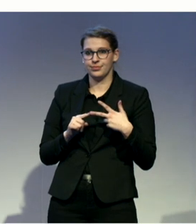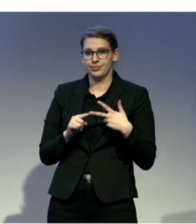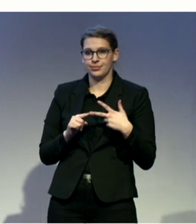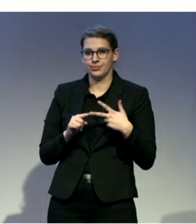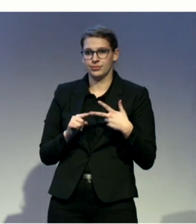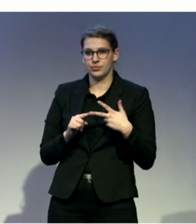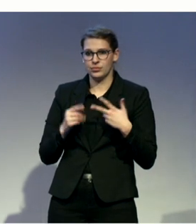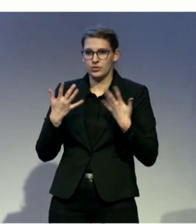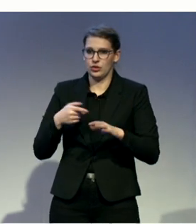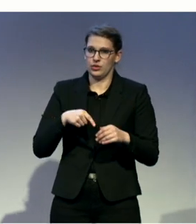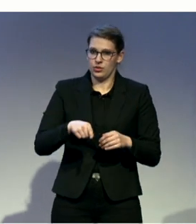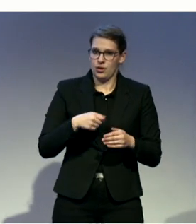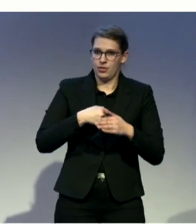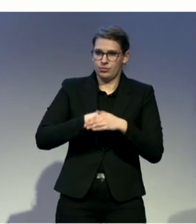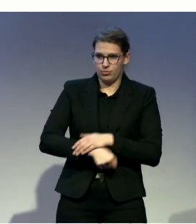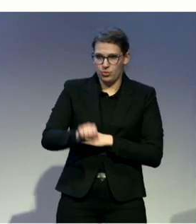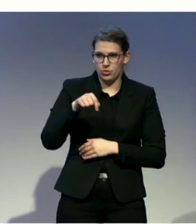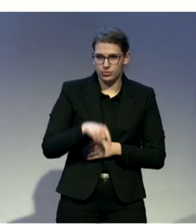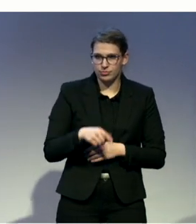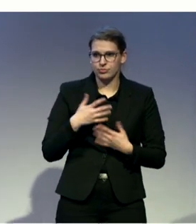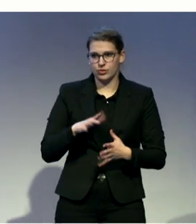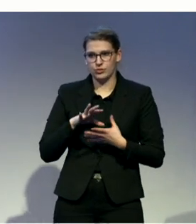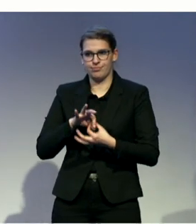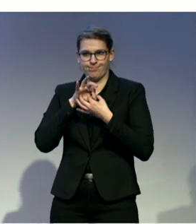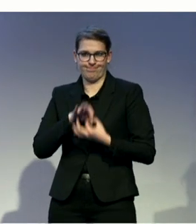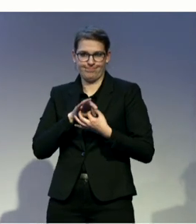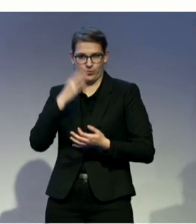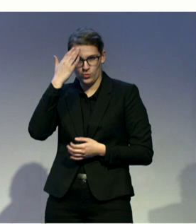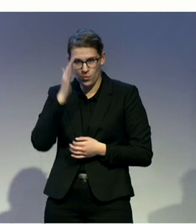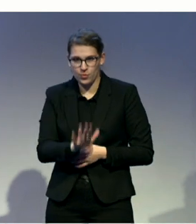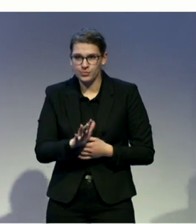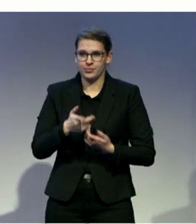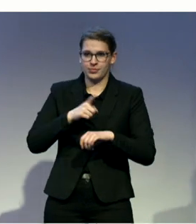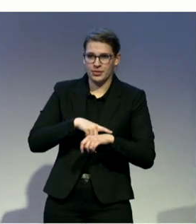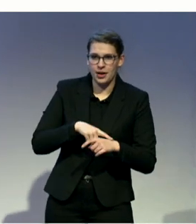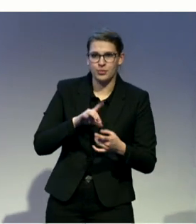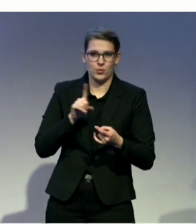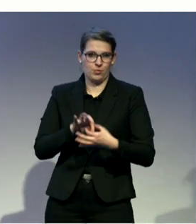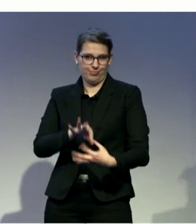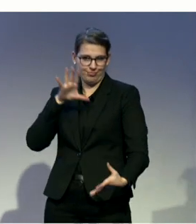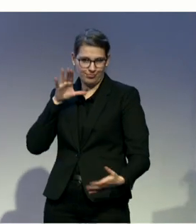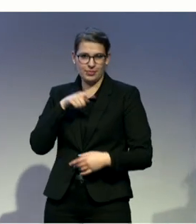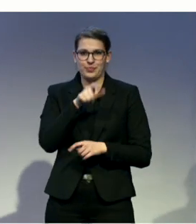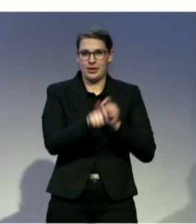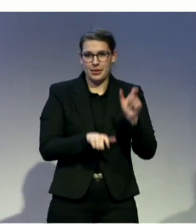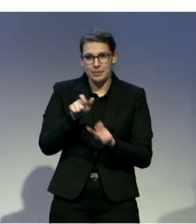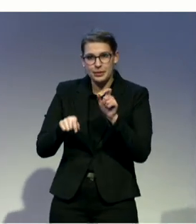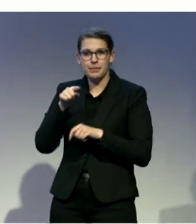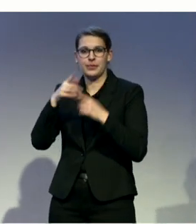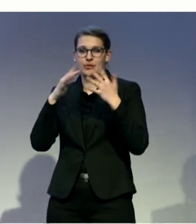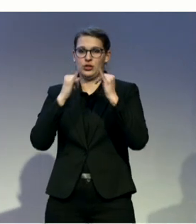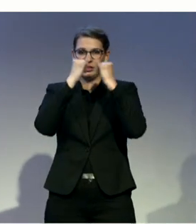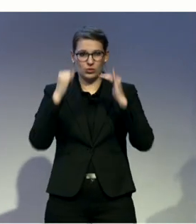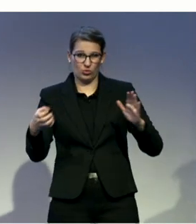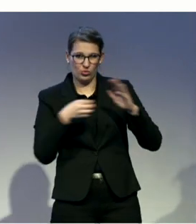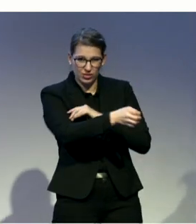their past because they don't understand what's happened, why they are in institution, why they have been abandoned. Maybe they are ugly, maybe they